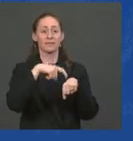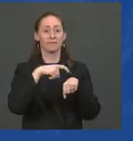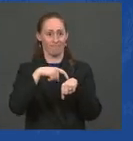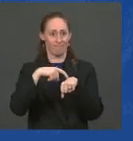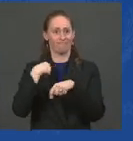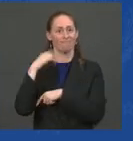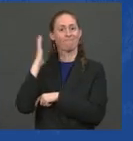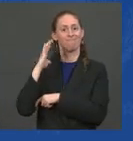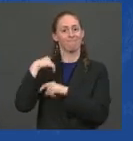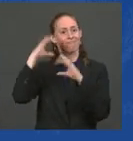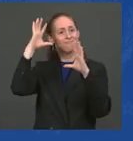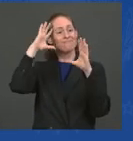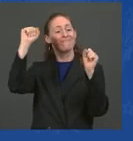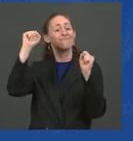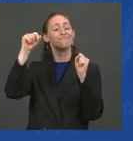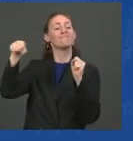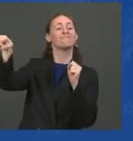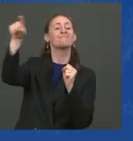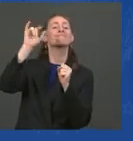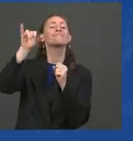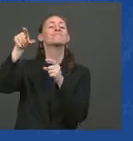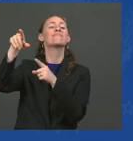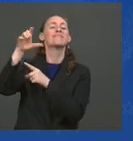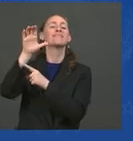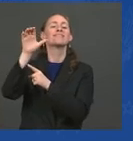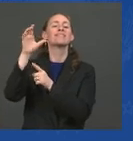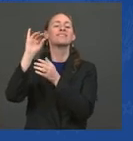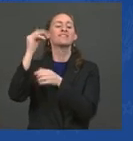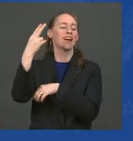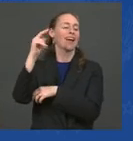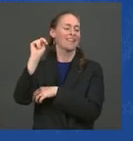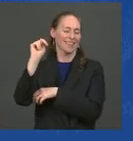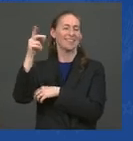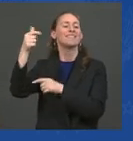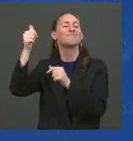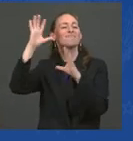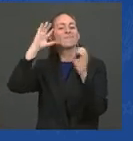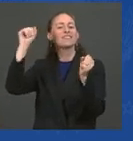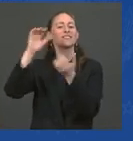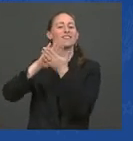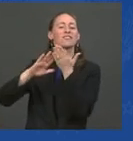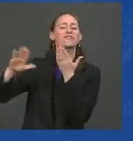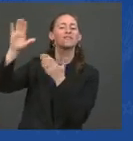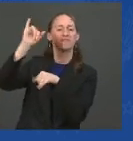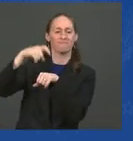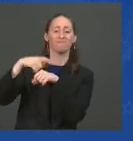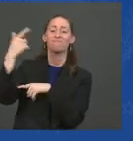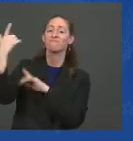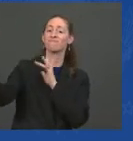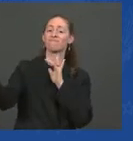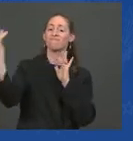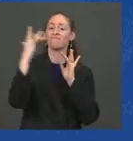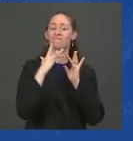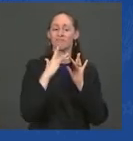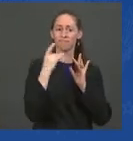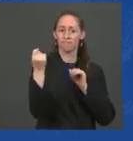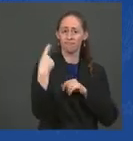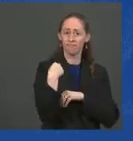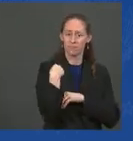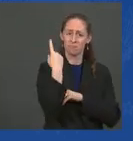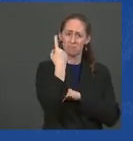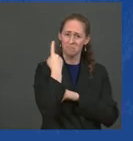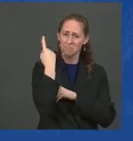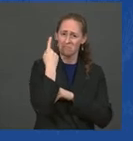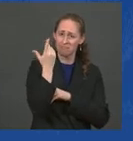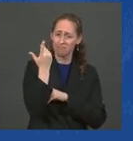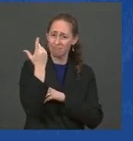John Castine, made a phone call to me and asked if I would be willing to think about placing my father's papers from Nuremberg and elsewhere